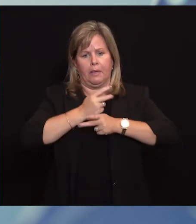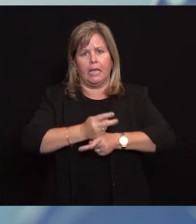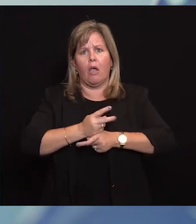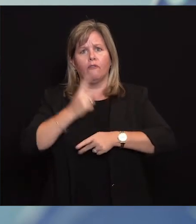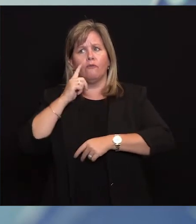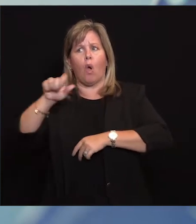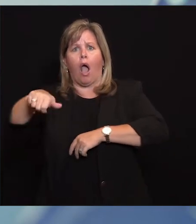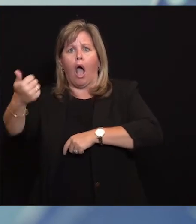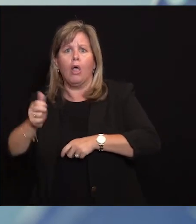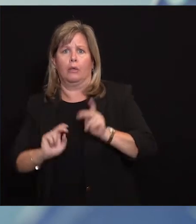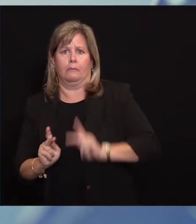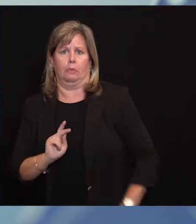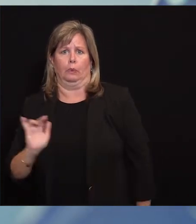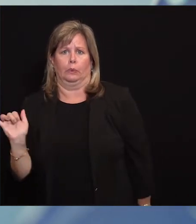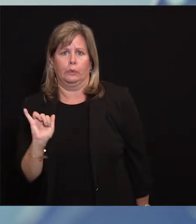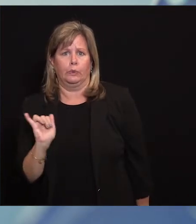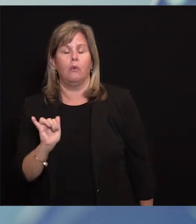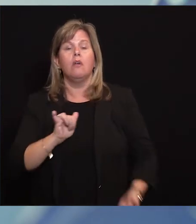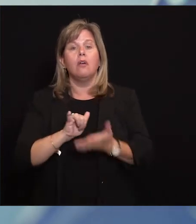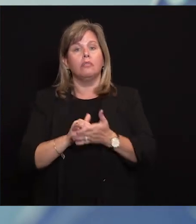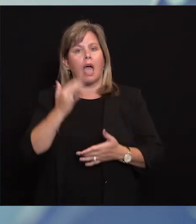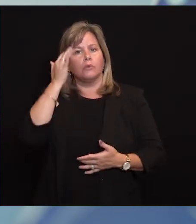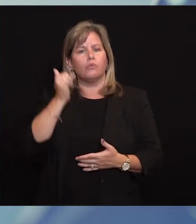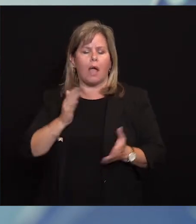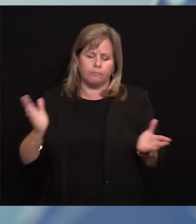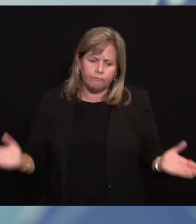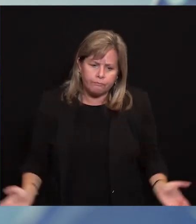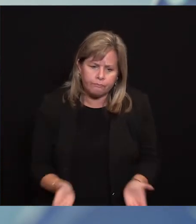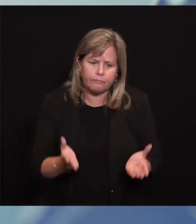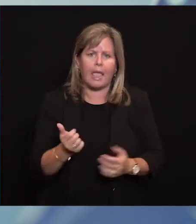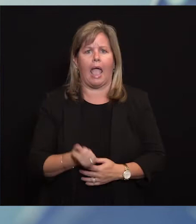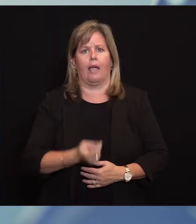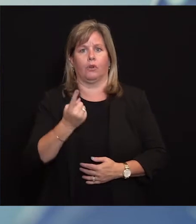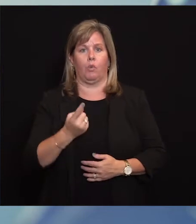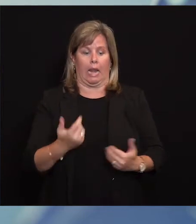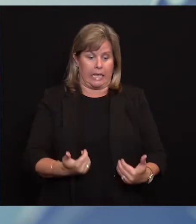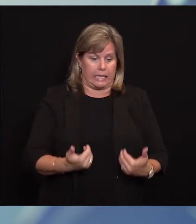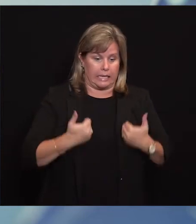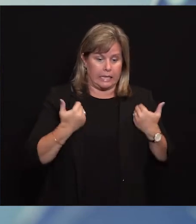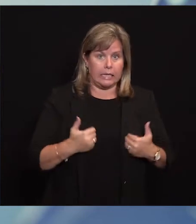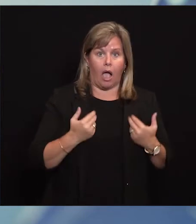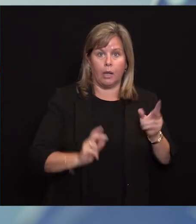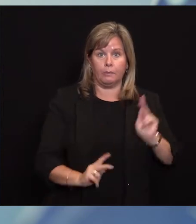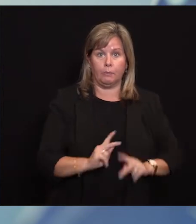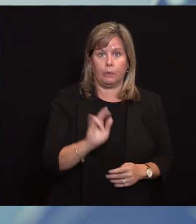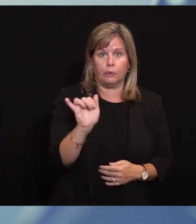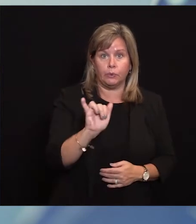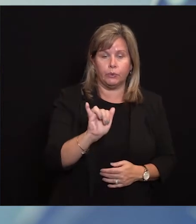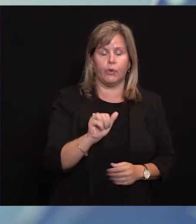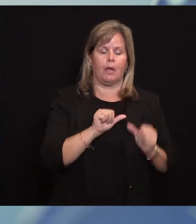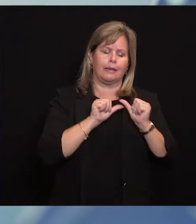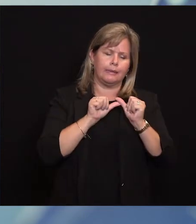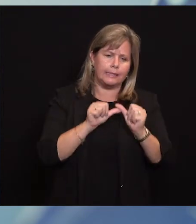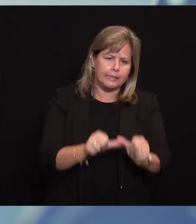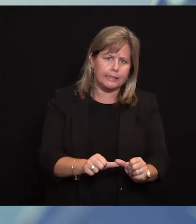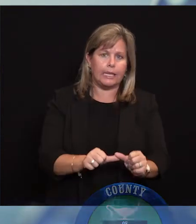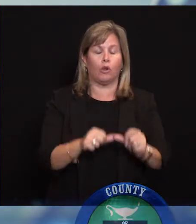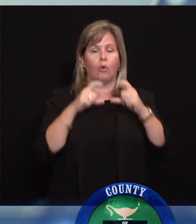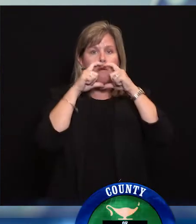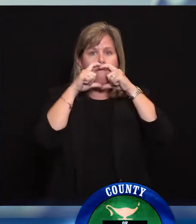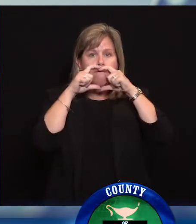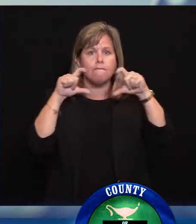community. And so that's why we're encouraging everyone, but especially that younger population, to continue to wear facial